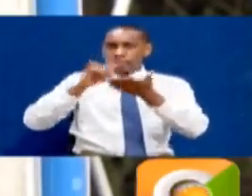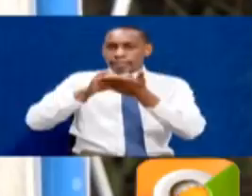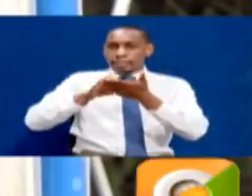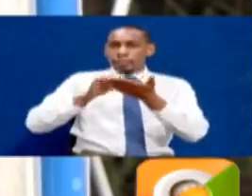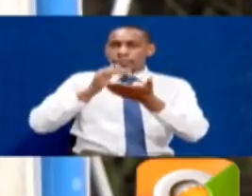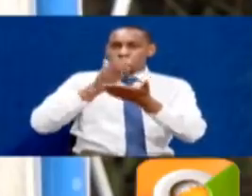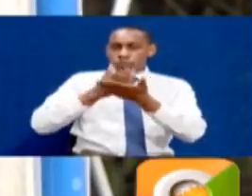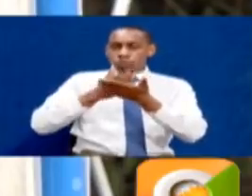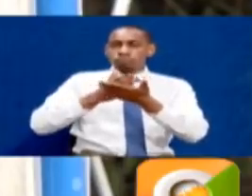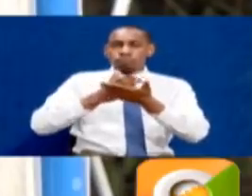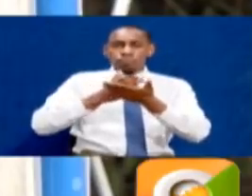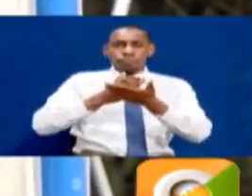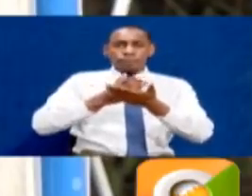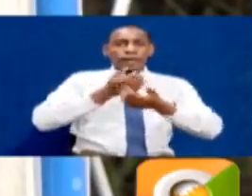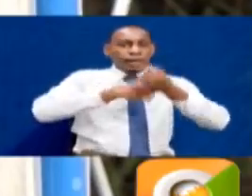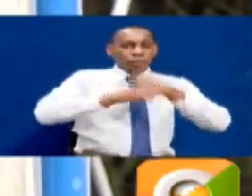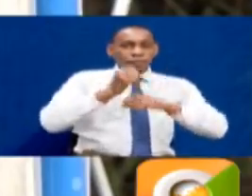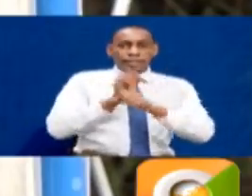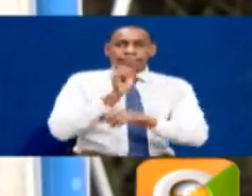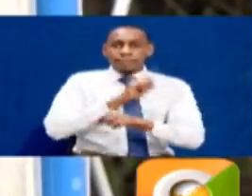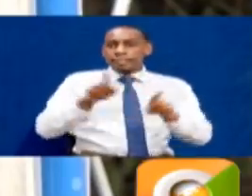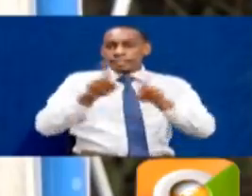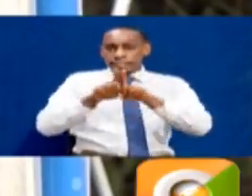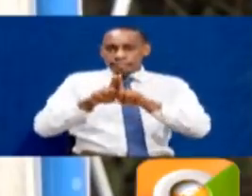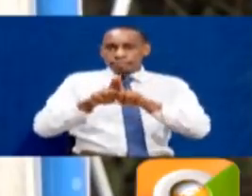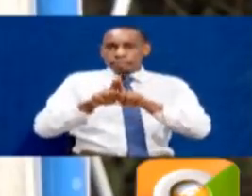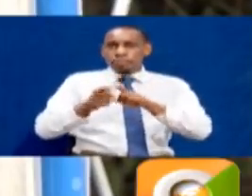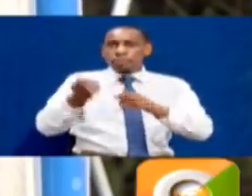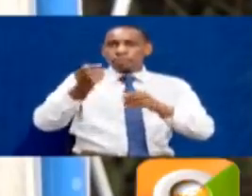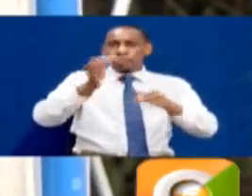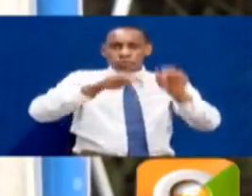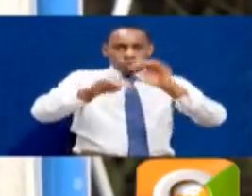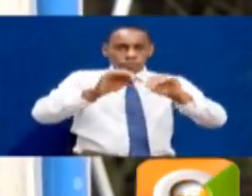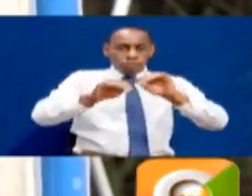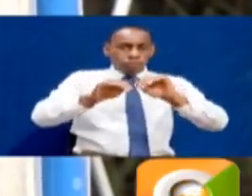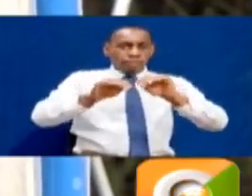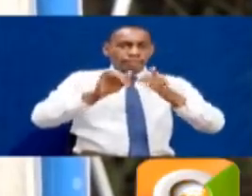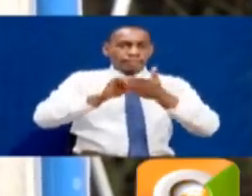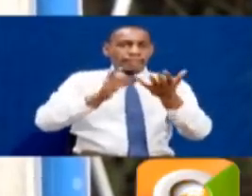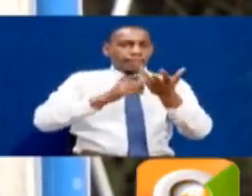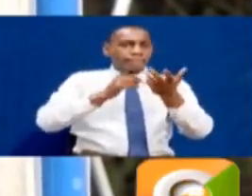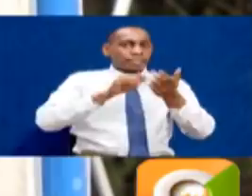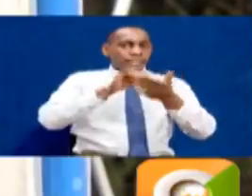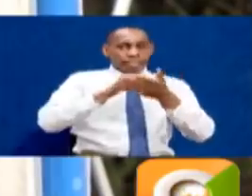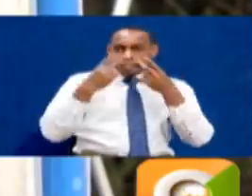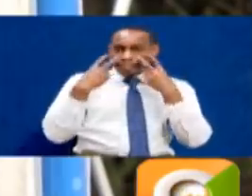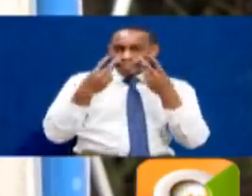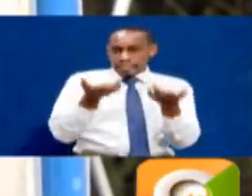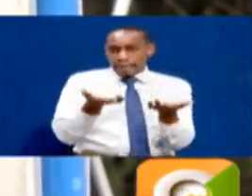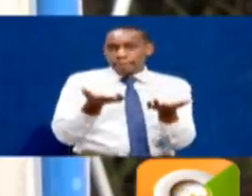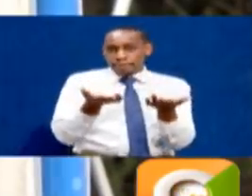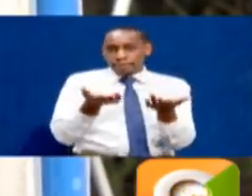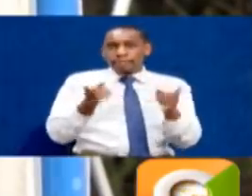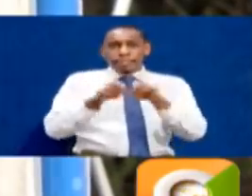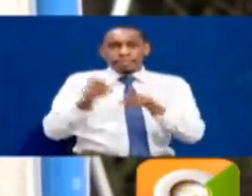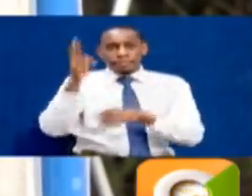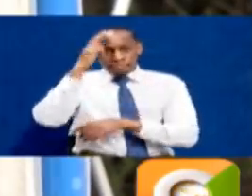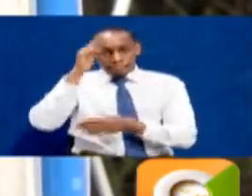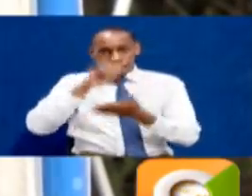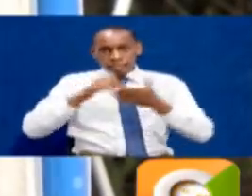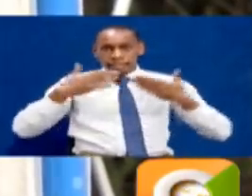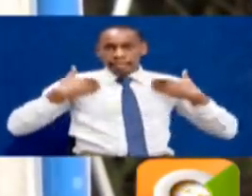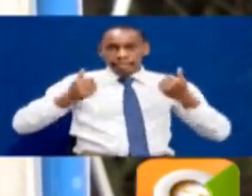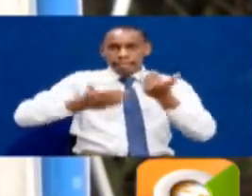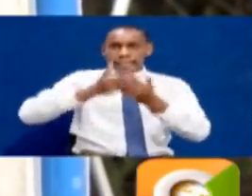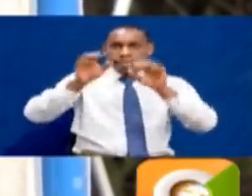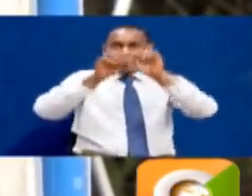that we took this step. And probably this is one of the contributors to the numbers that we are seeing and the reason that our